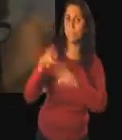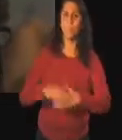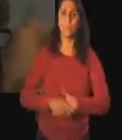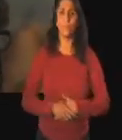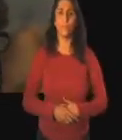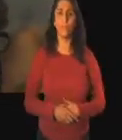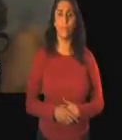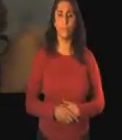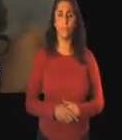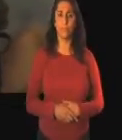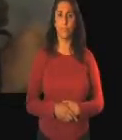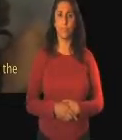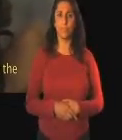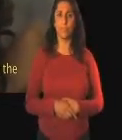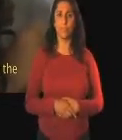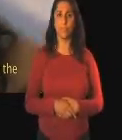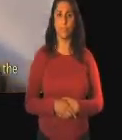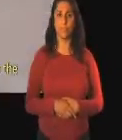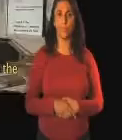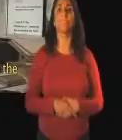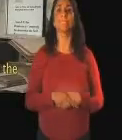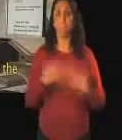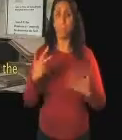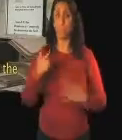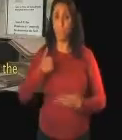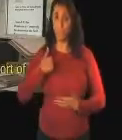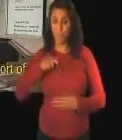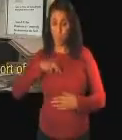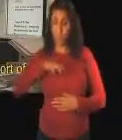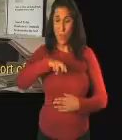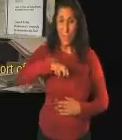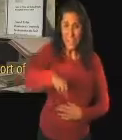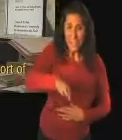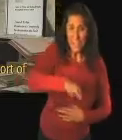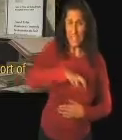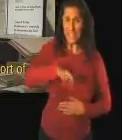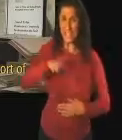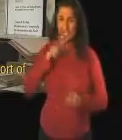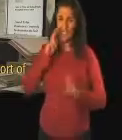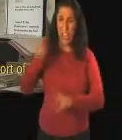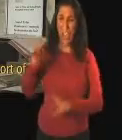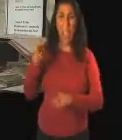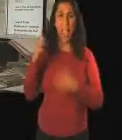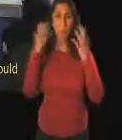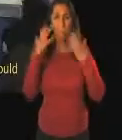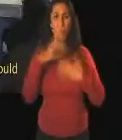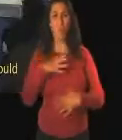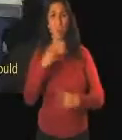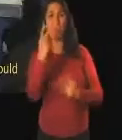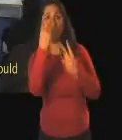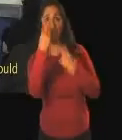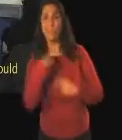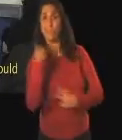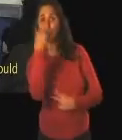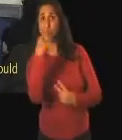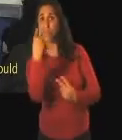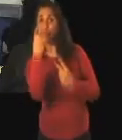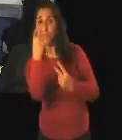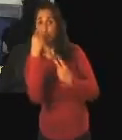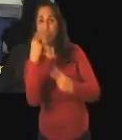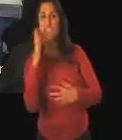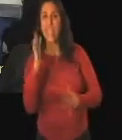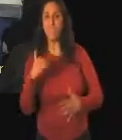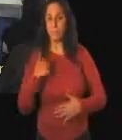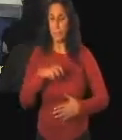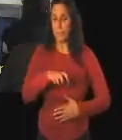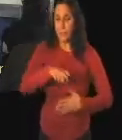lecturers face was facing me. So I would wander up and down the channel but I had to sort of change my sort of behaviour because